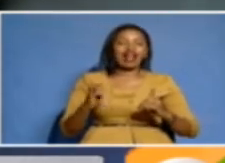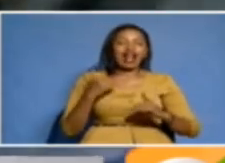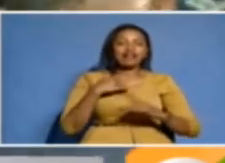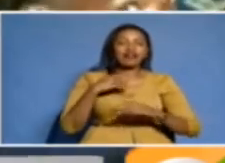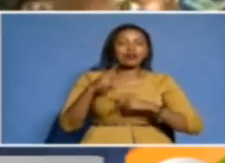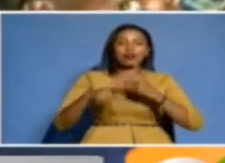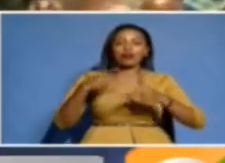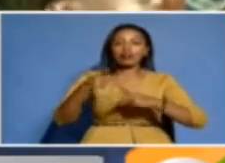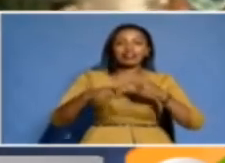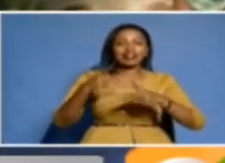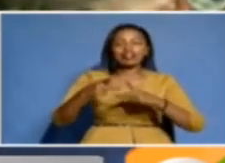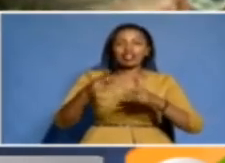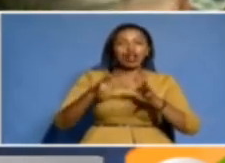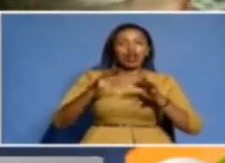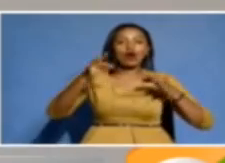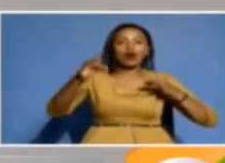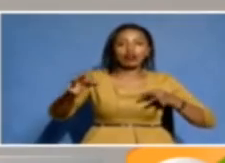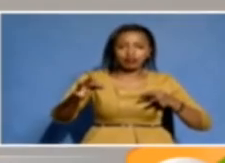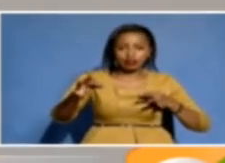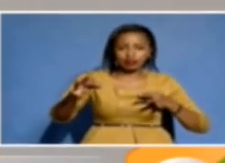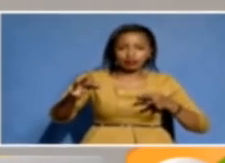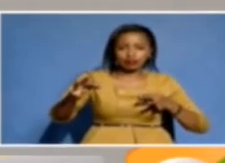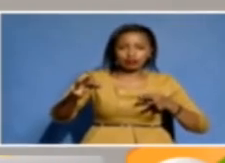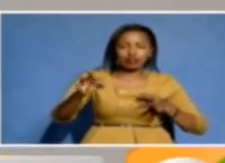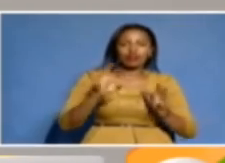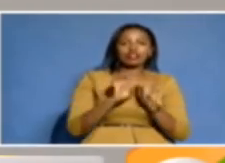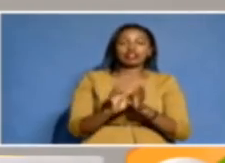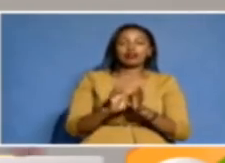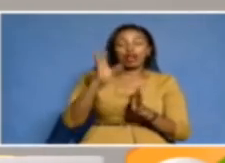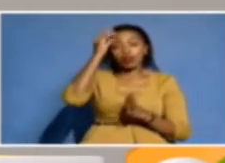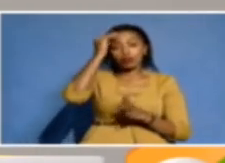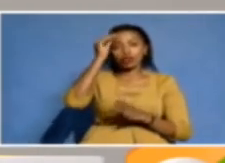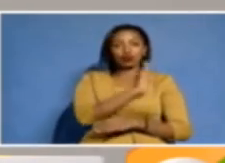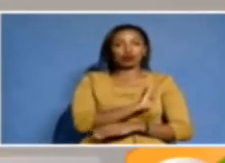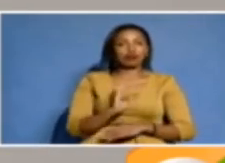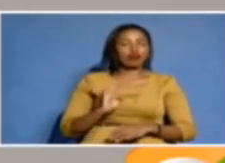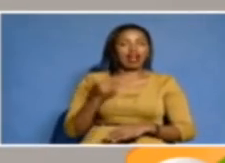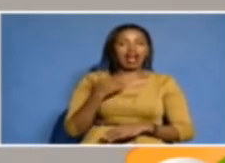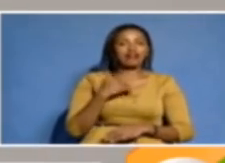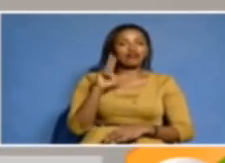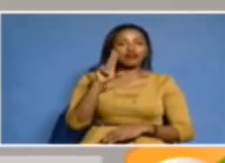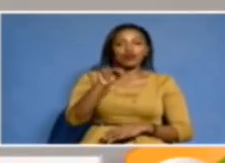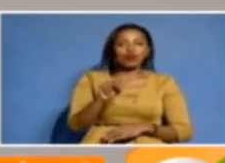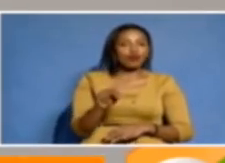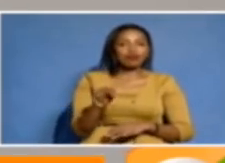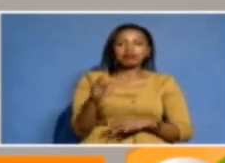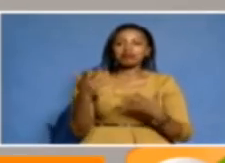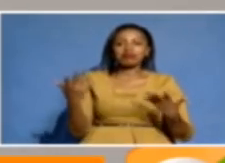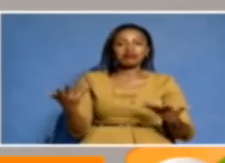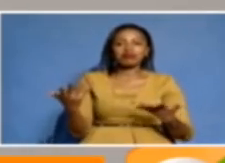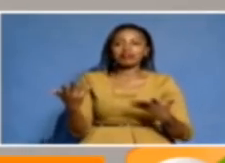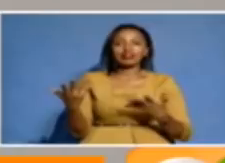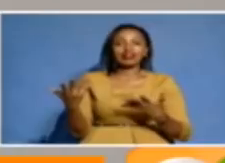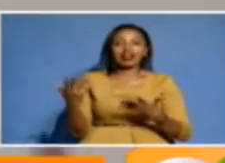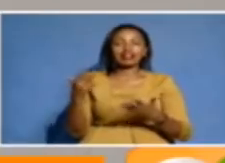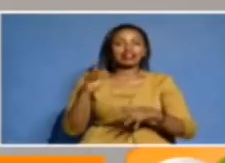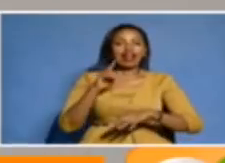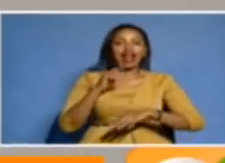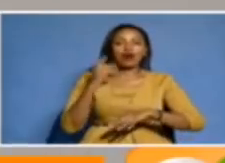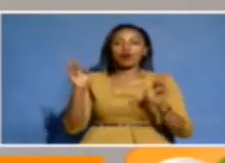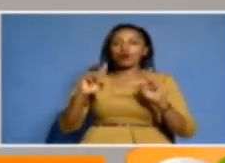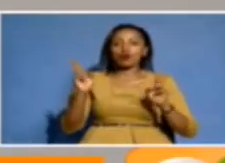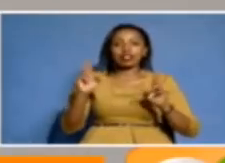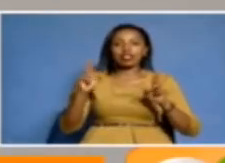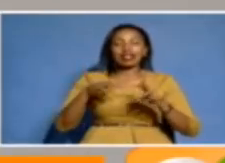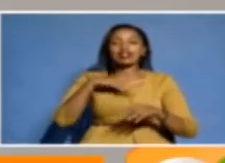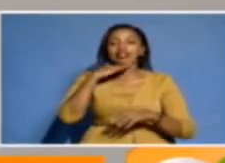officials based at the education headquarters. County education boards have no teeth. In fact, we are having most of them which have now expired, which definitely